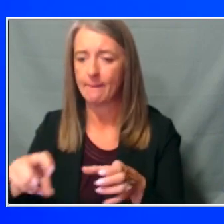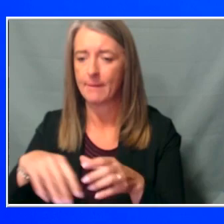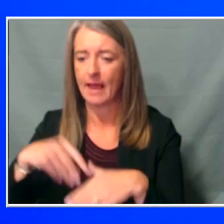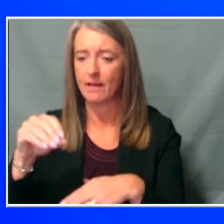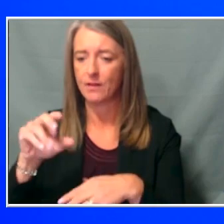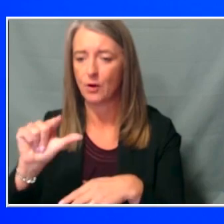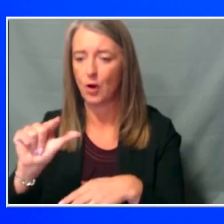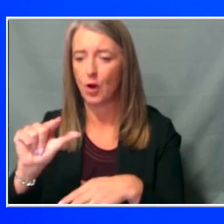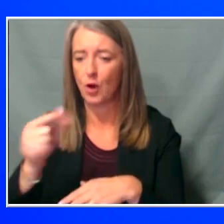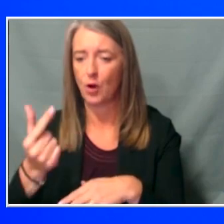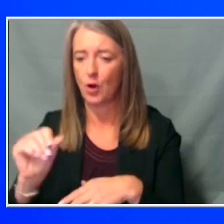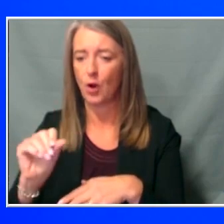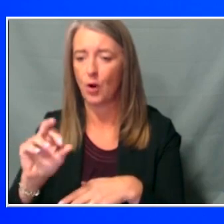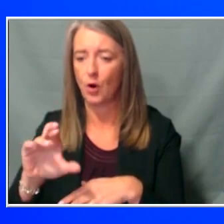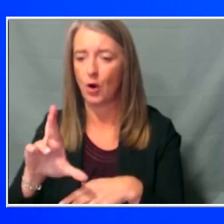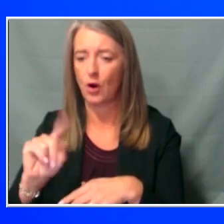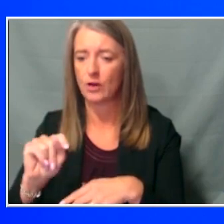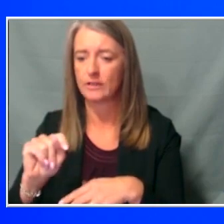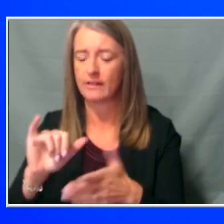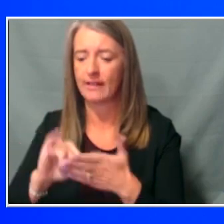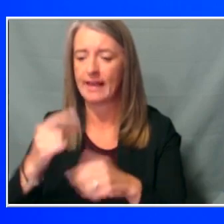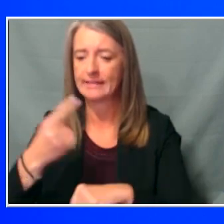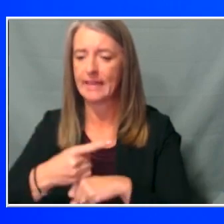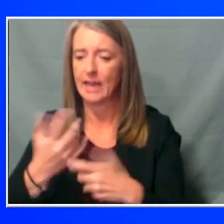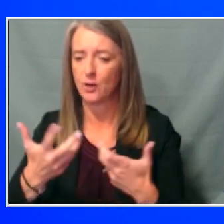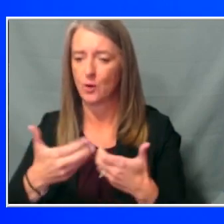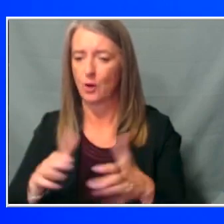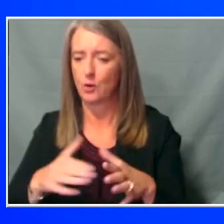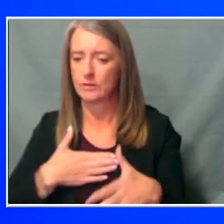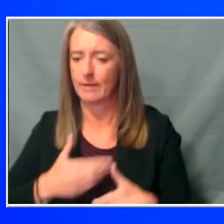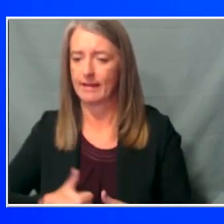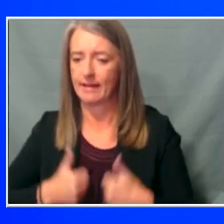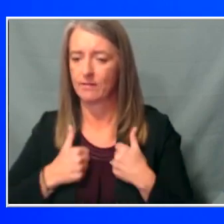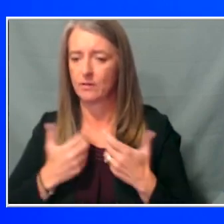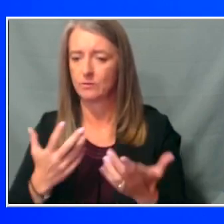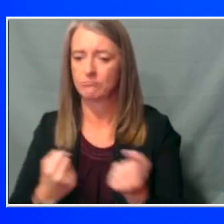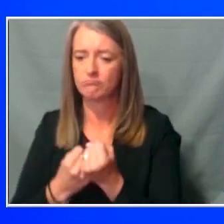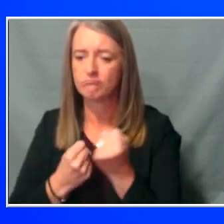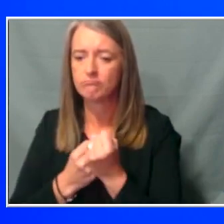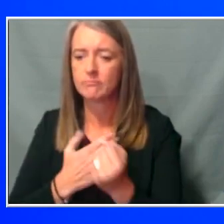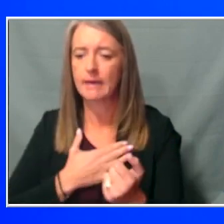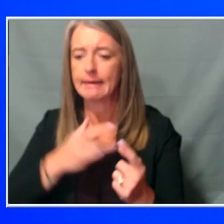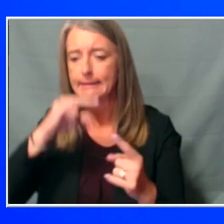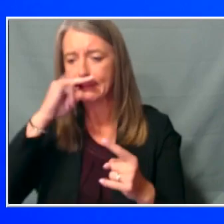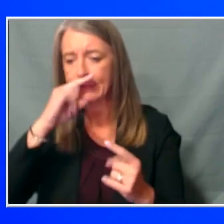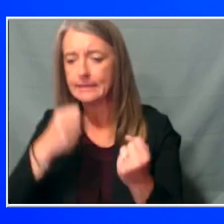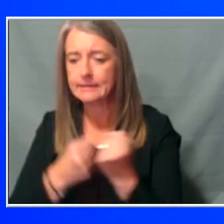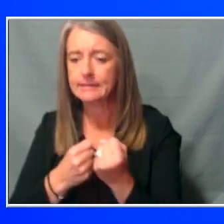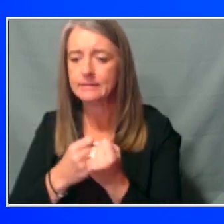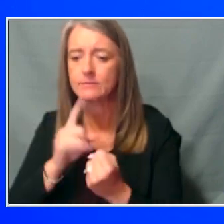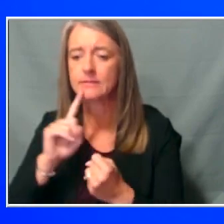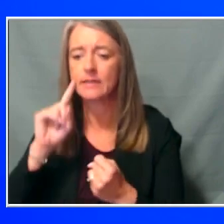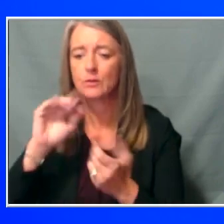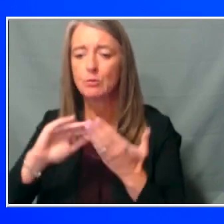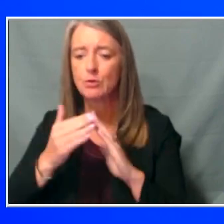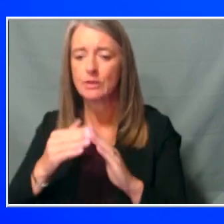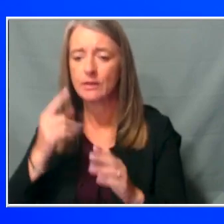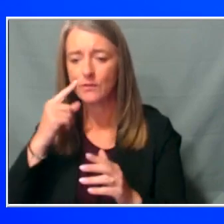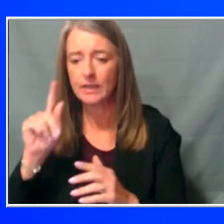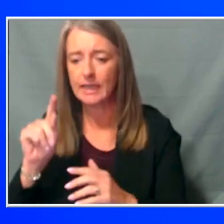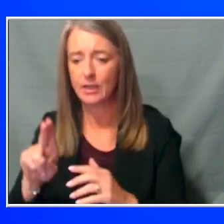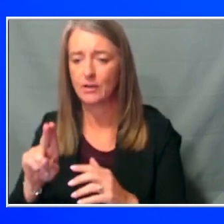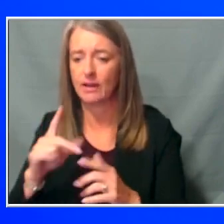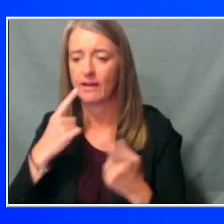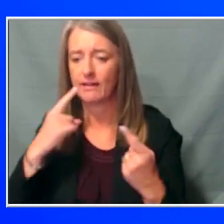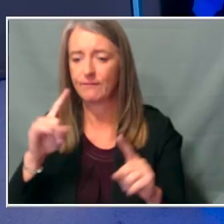like, I don't want to lose my life. I want to be here for my kids. I want to be here for the deaf community, for KU, and that's when I finally made